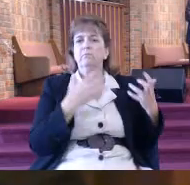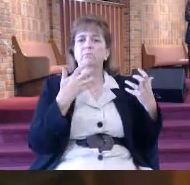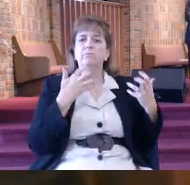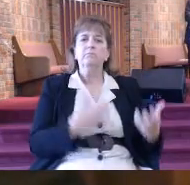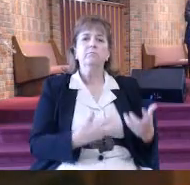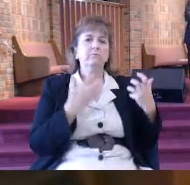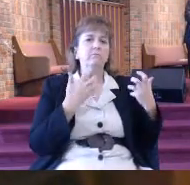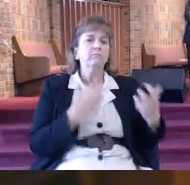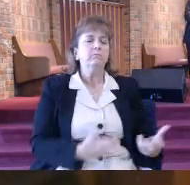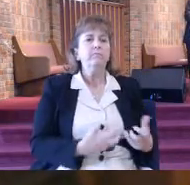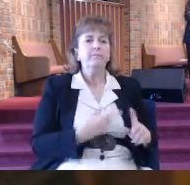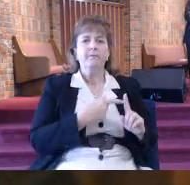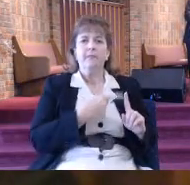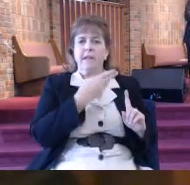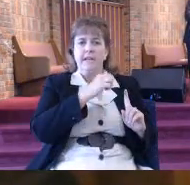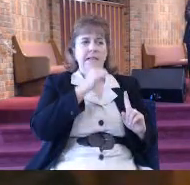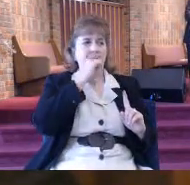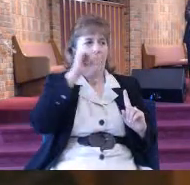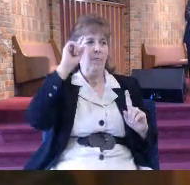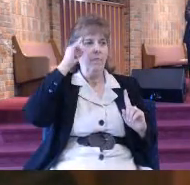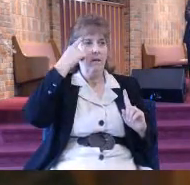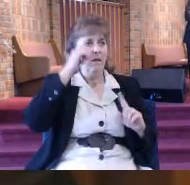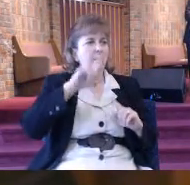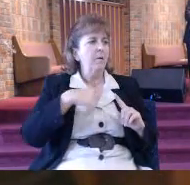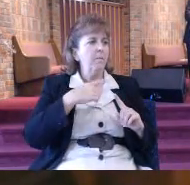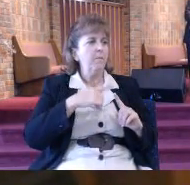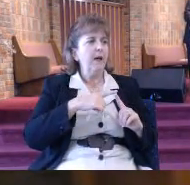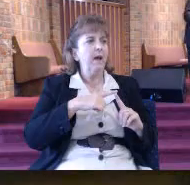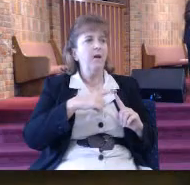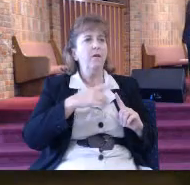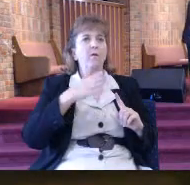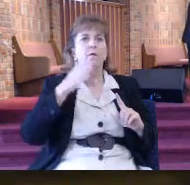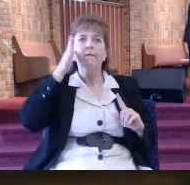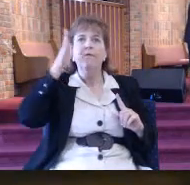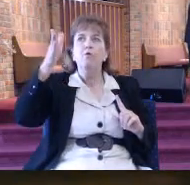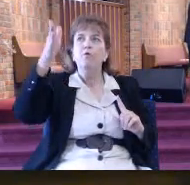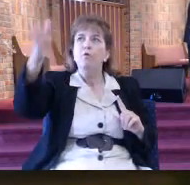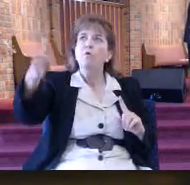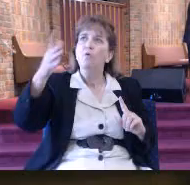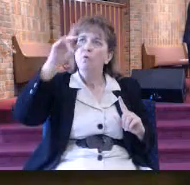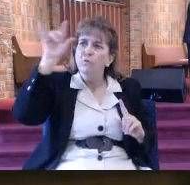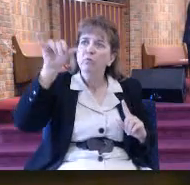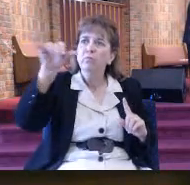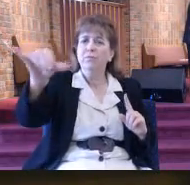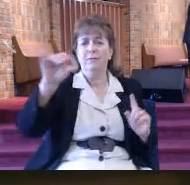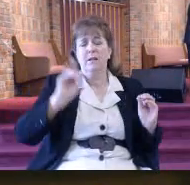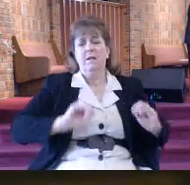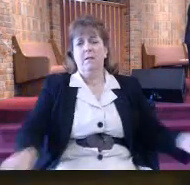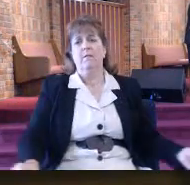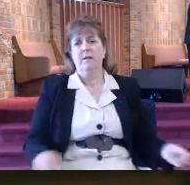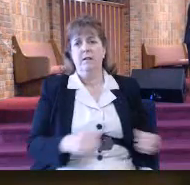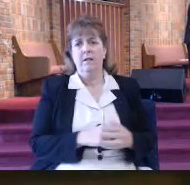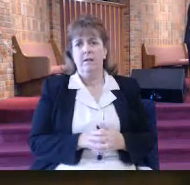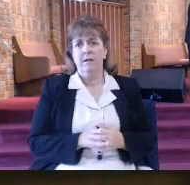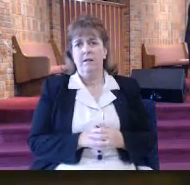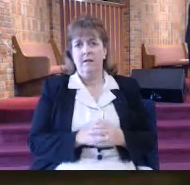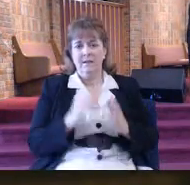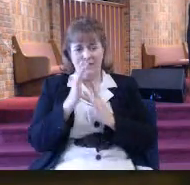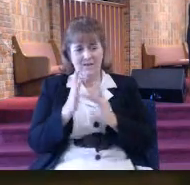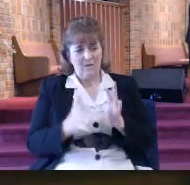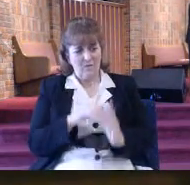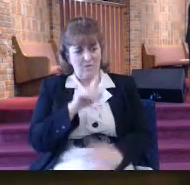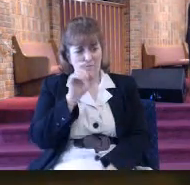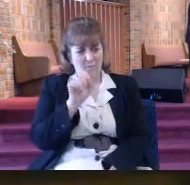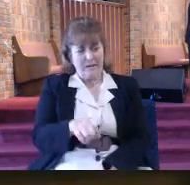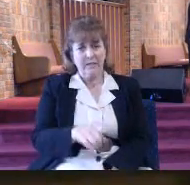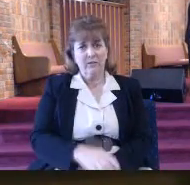about the next life to come. And so Jesus asks that question. God said